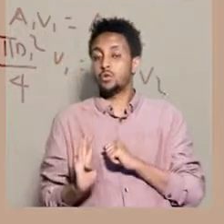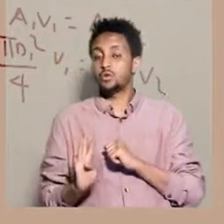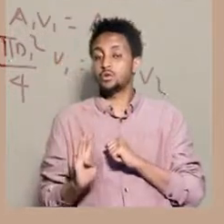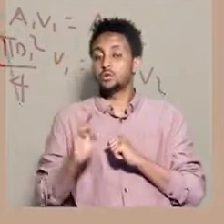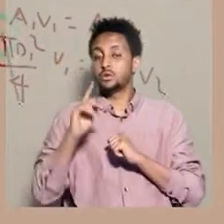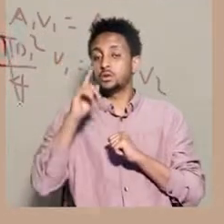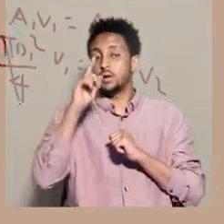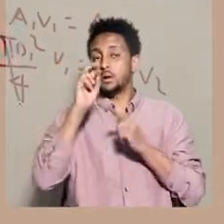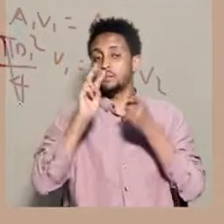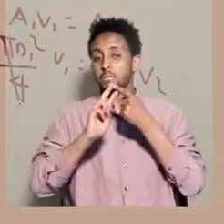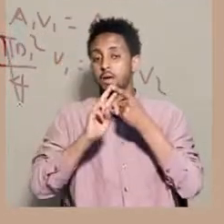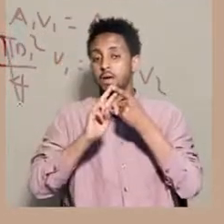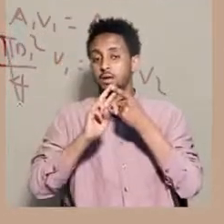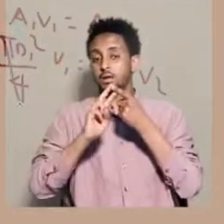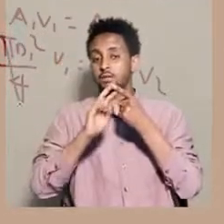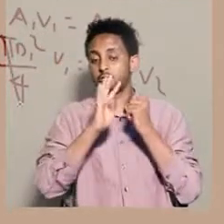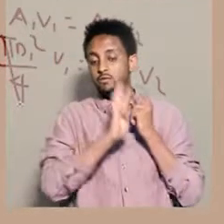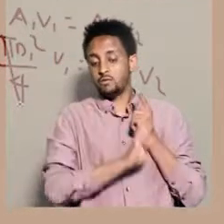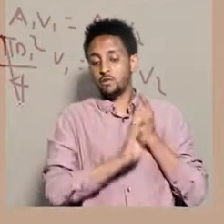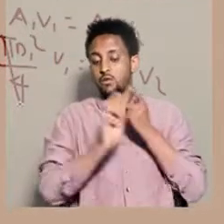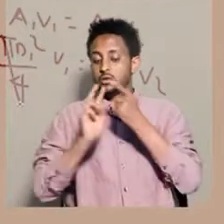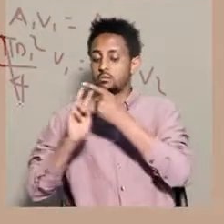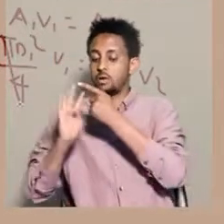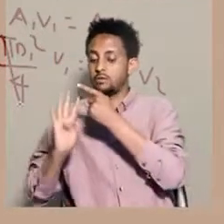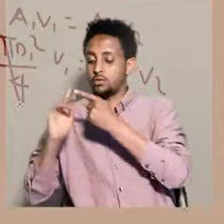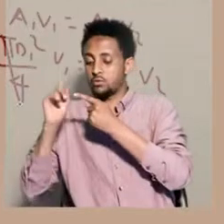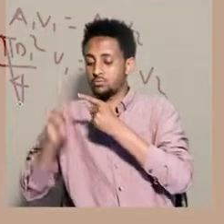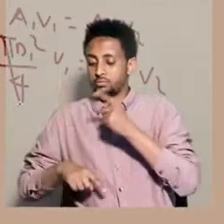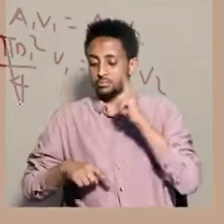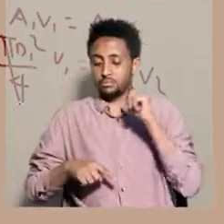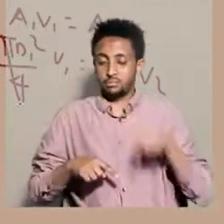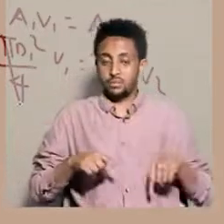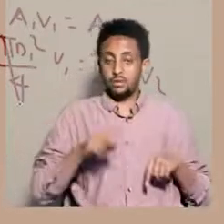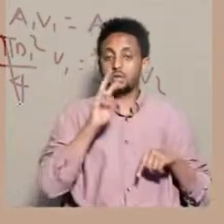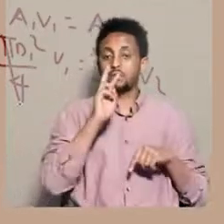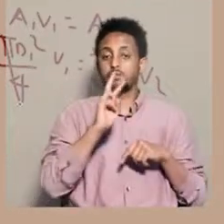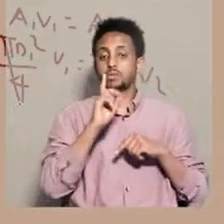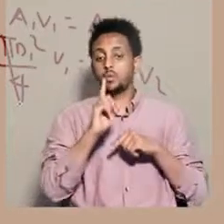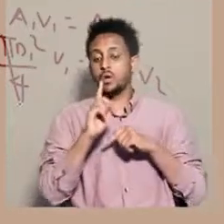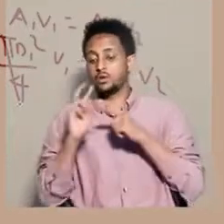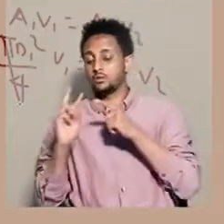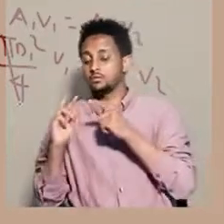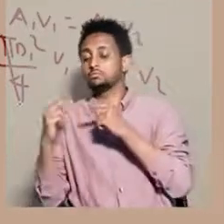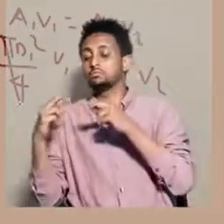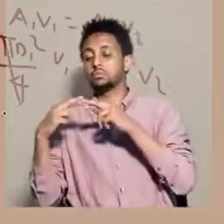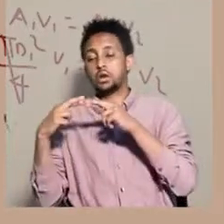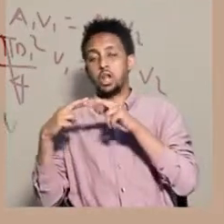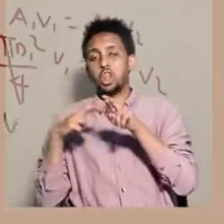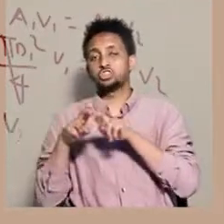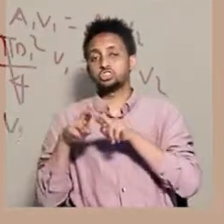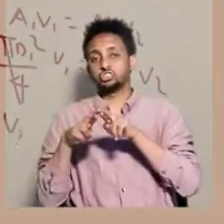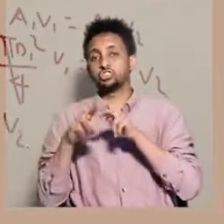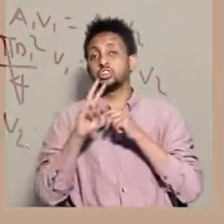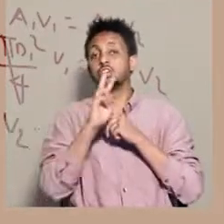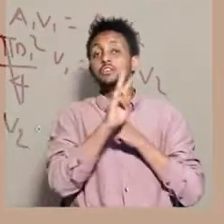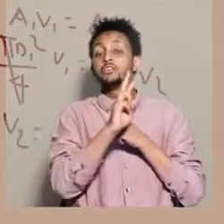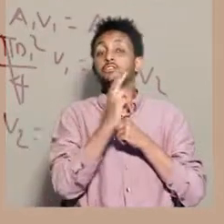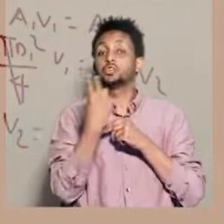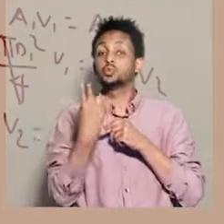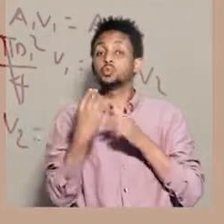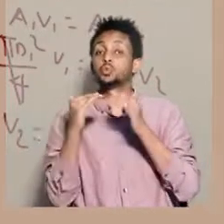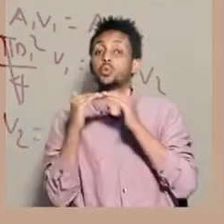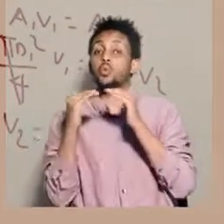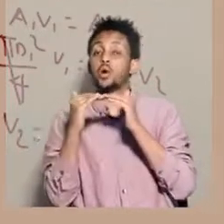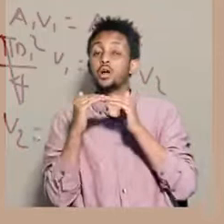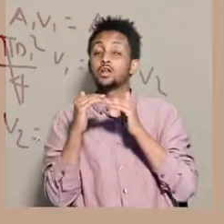pi over 4 can be cancelled, and V2 and V1 can have a relation. So V2 is